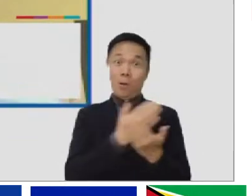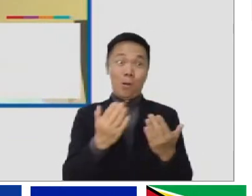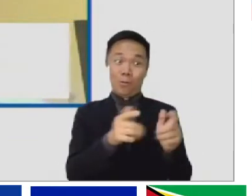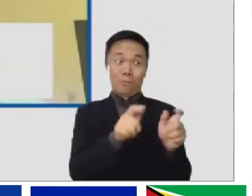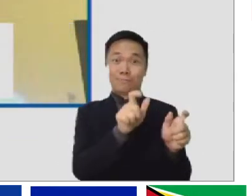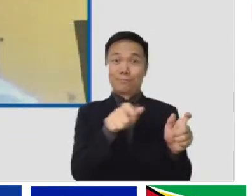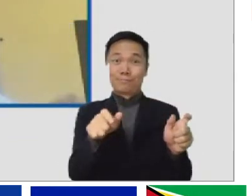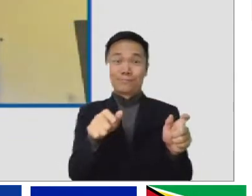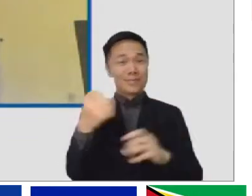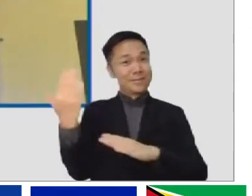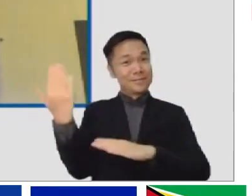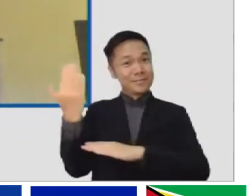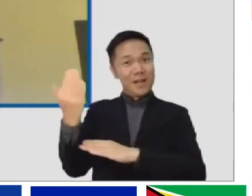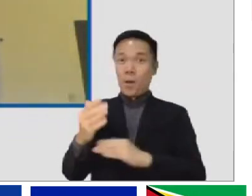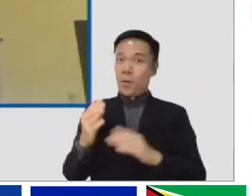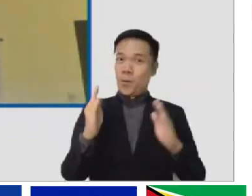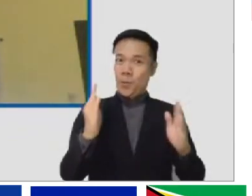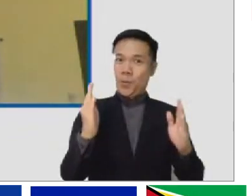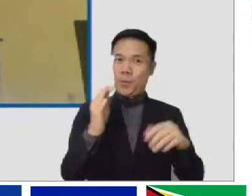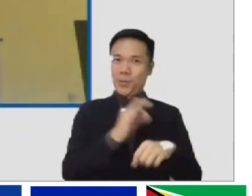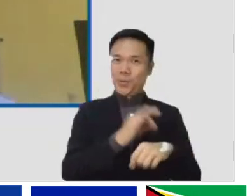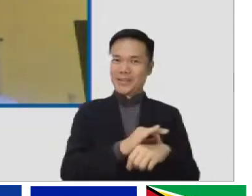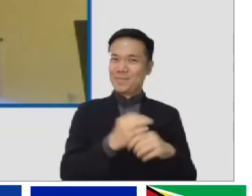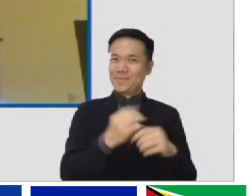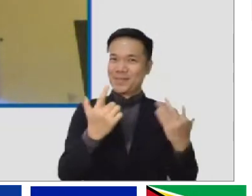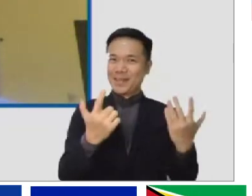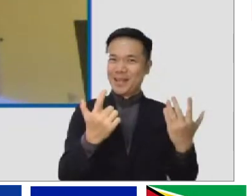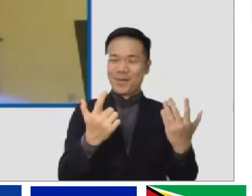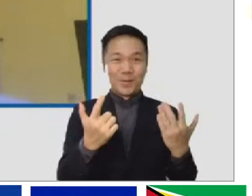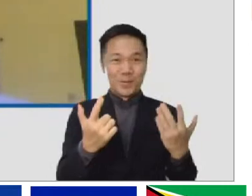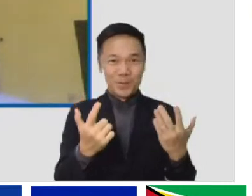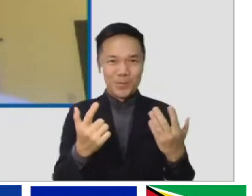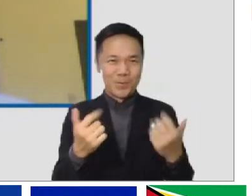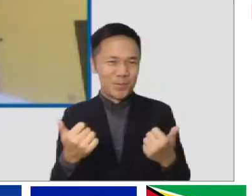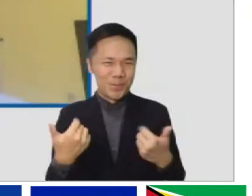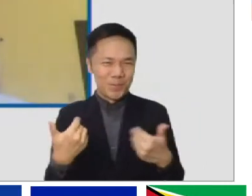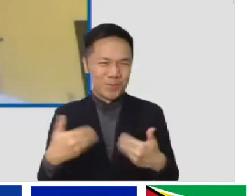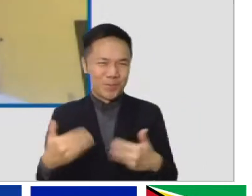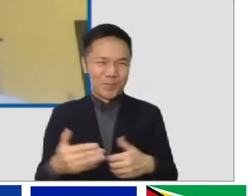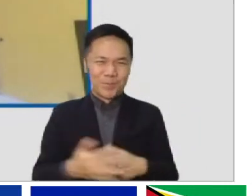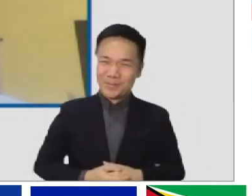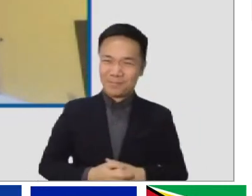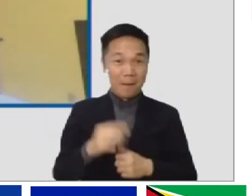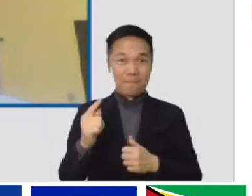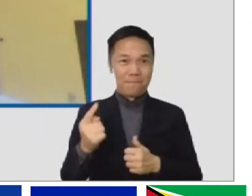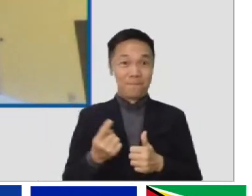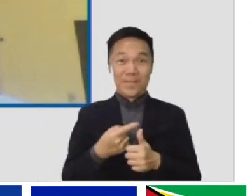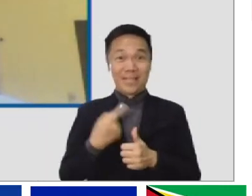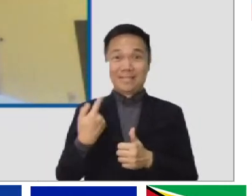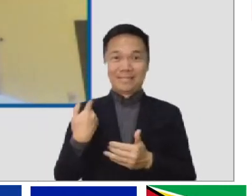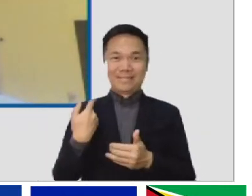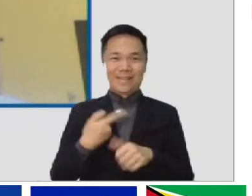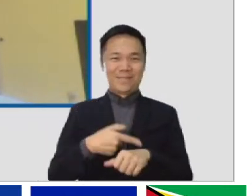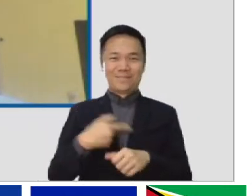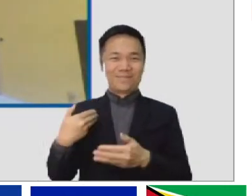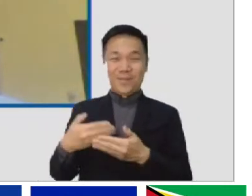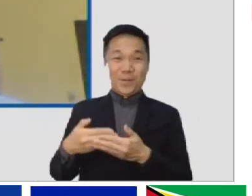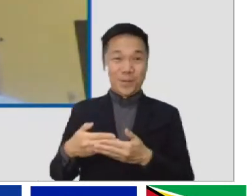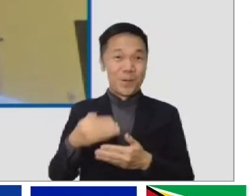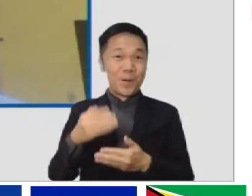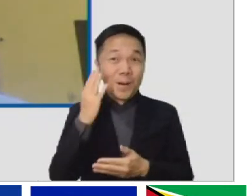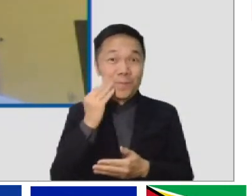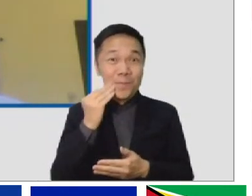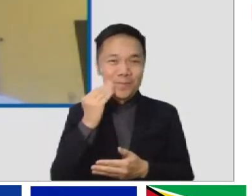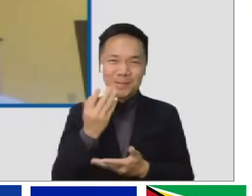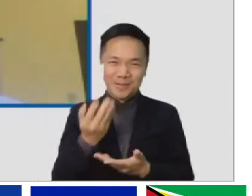here, but I'm not sure that's not true. Well, thank you very much to everybody that have brought to the forefront